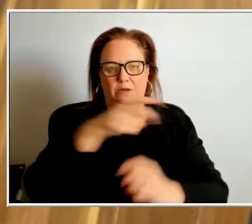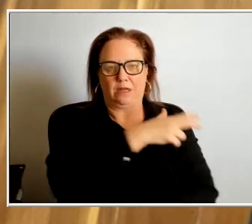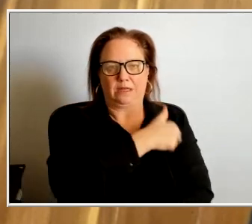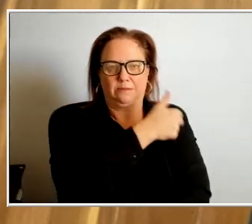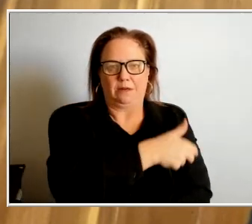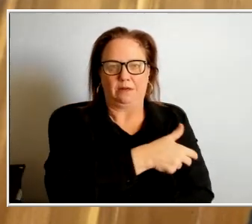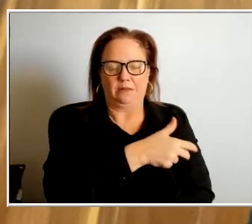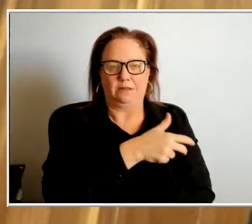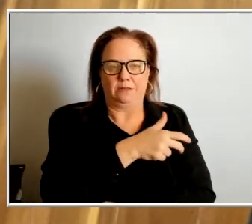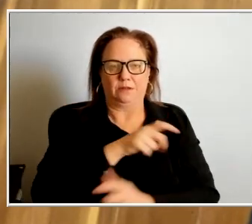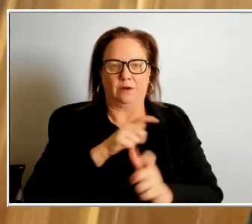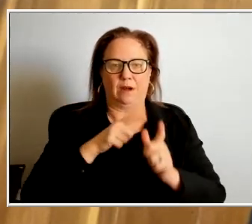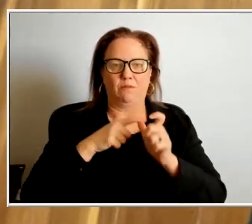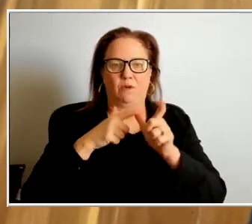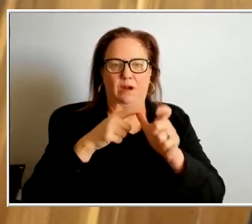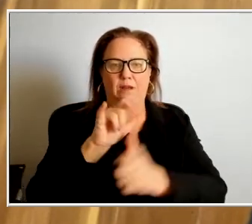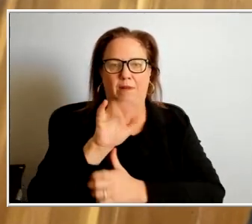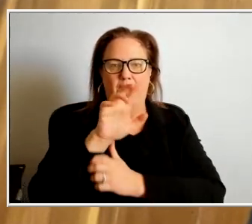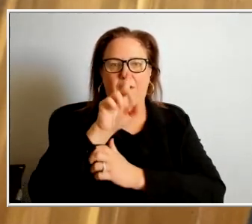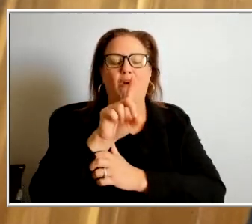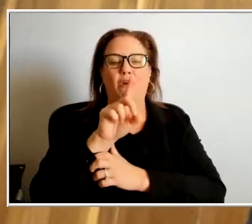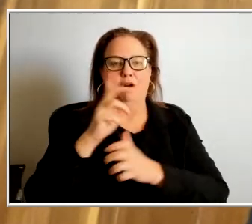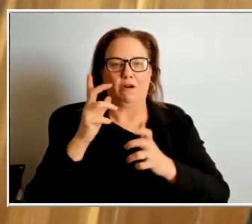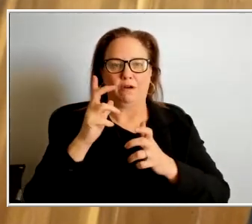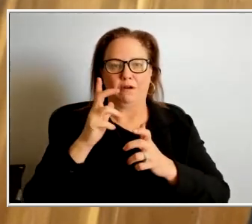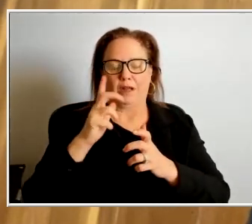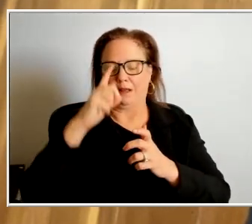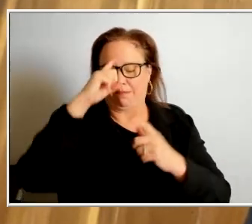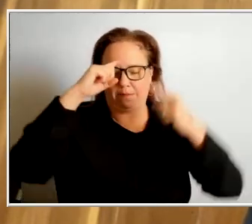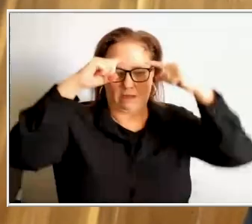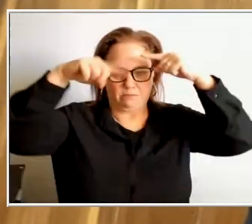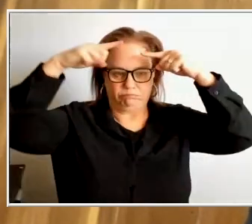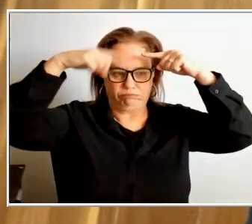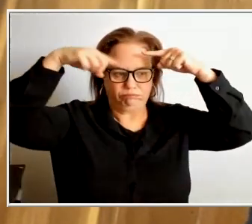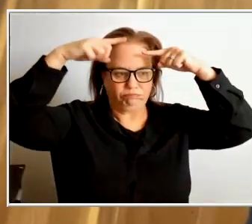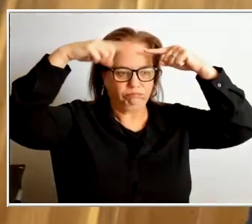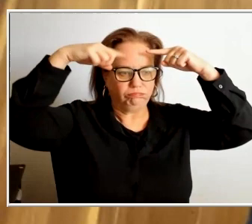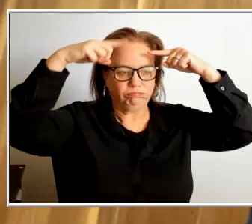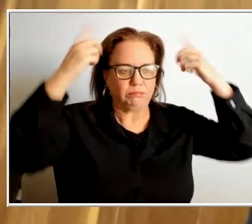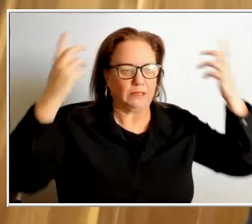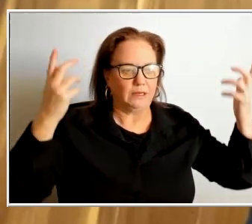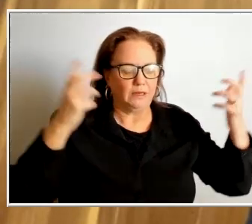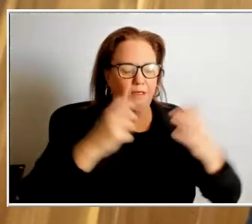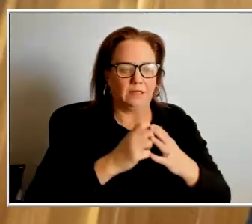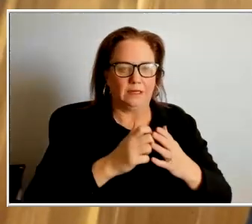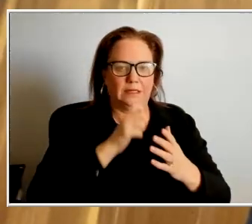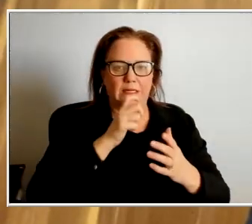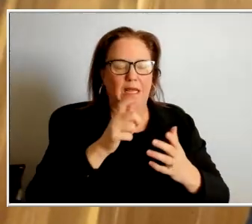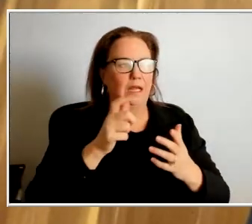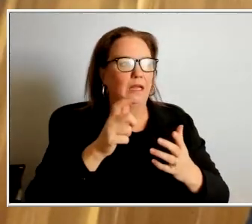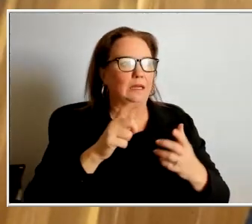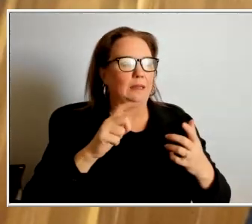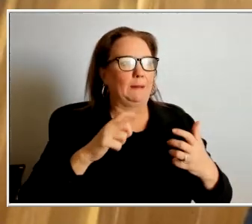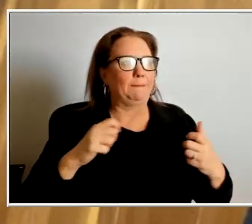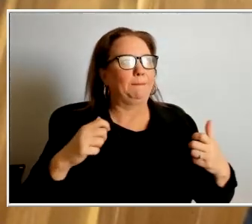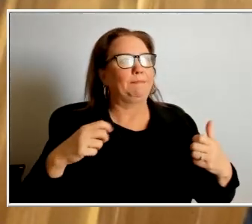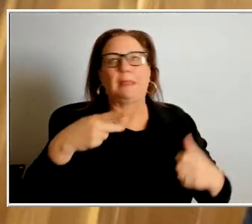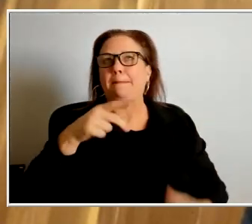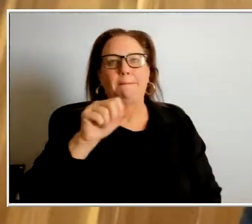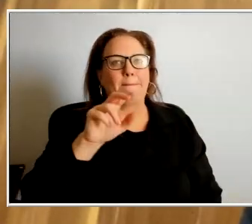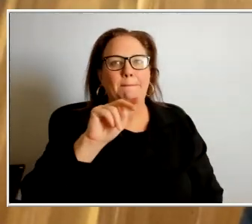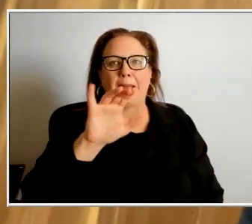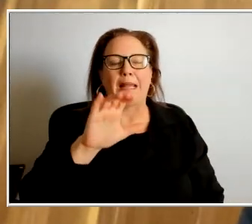taking off across the yard. My mind is racing 1,000 miles an hour. And, it's not necessarily panic. It's